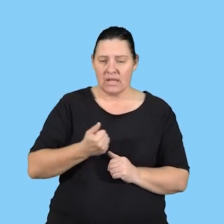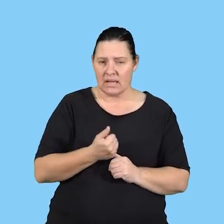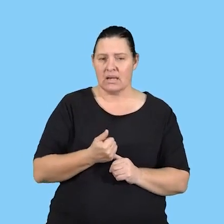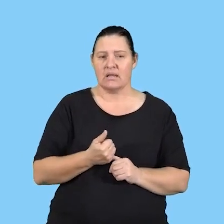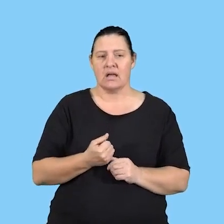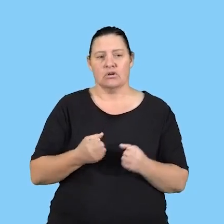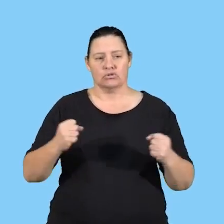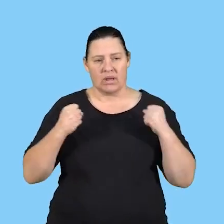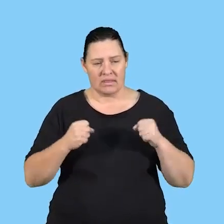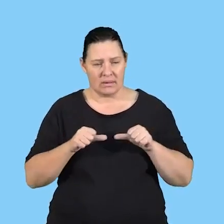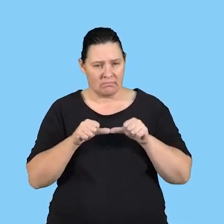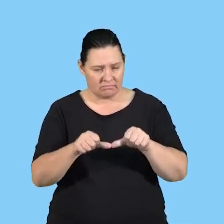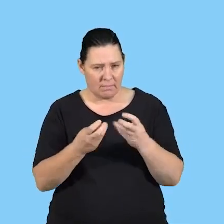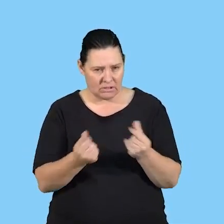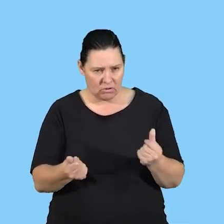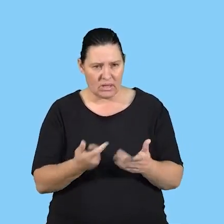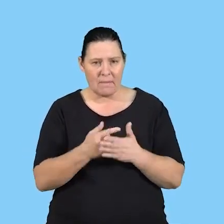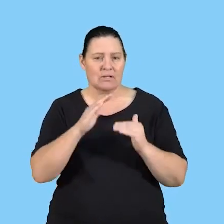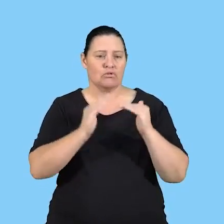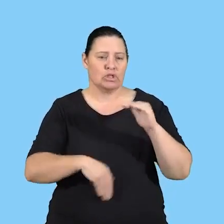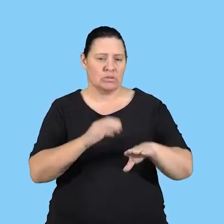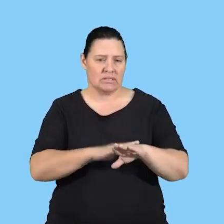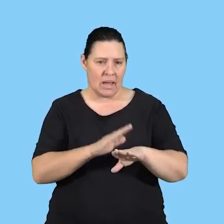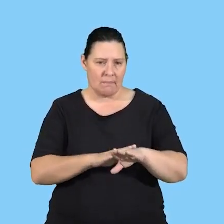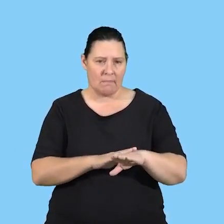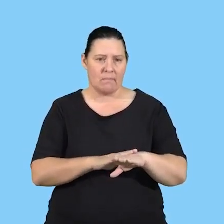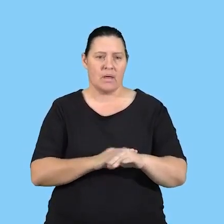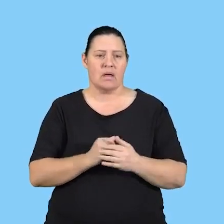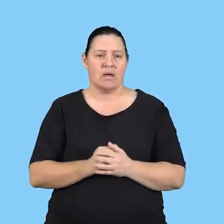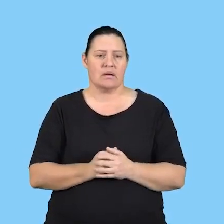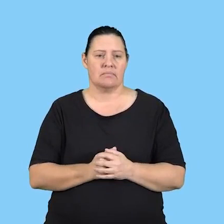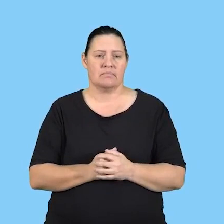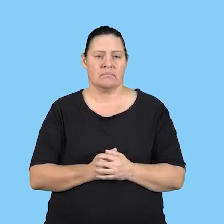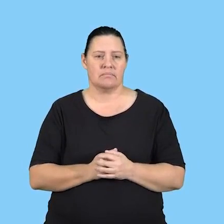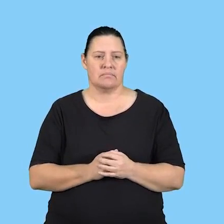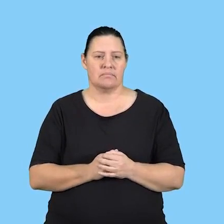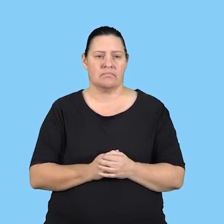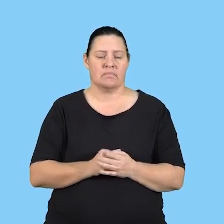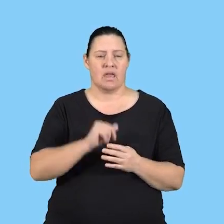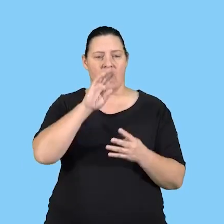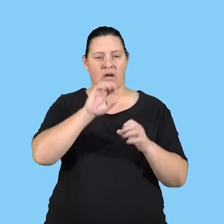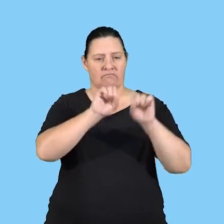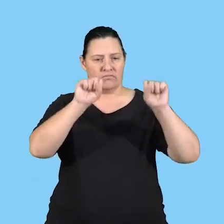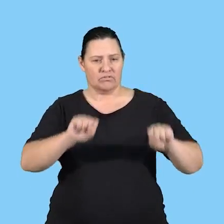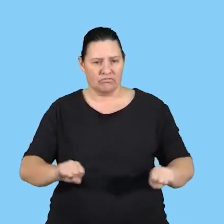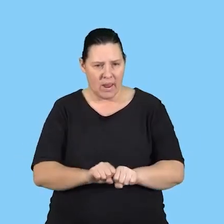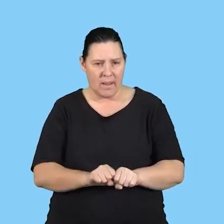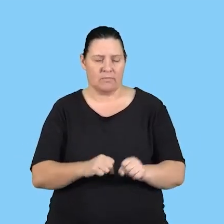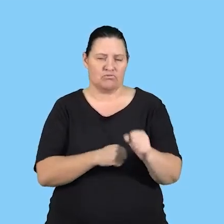of materials as well, but reduced time for frame structures. That's in grade 4.